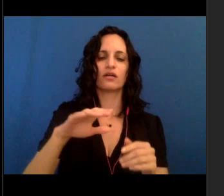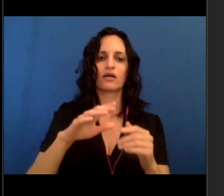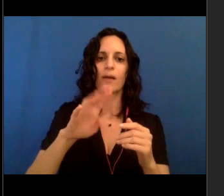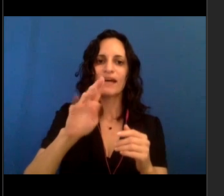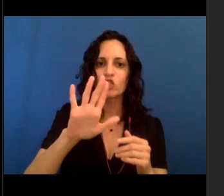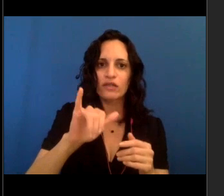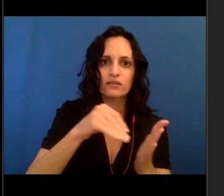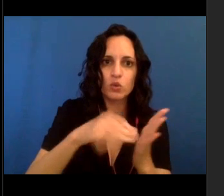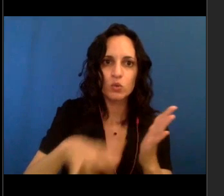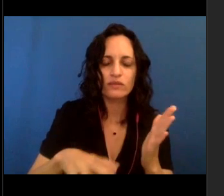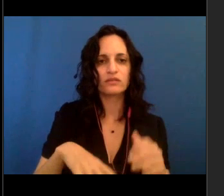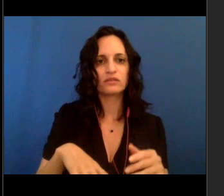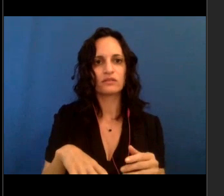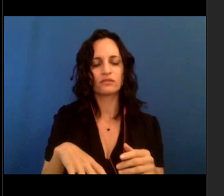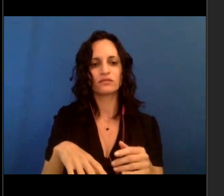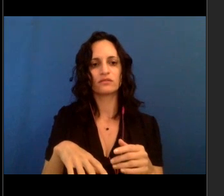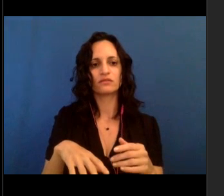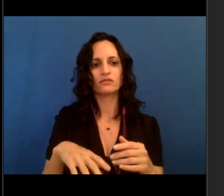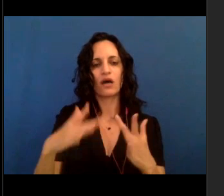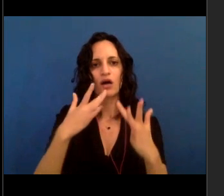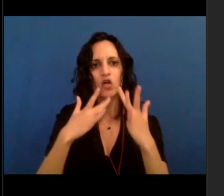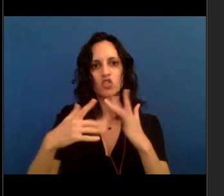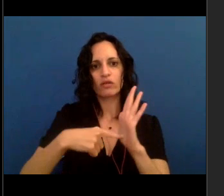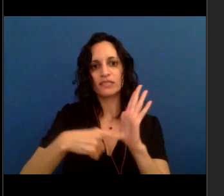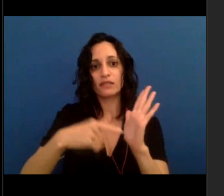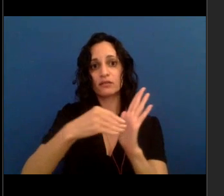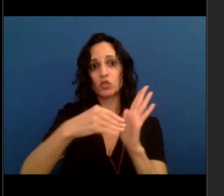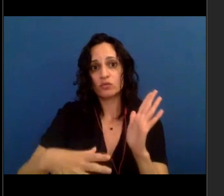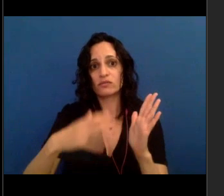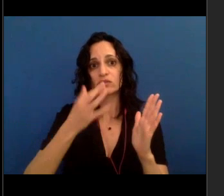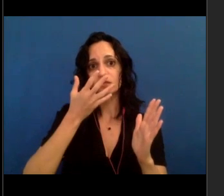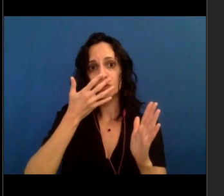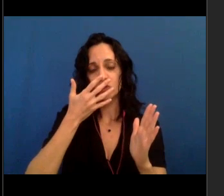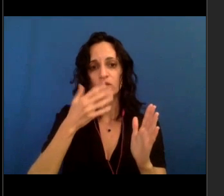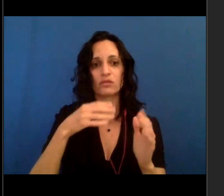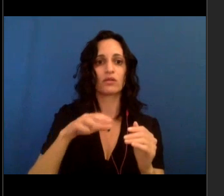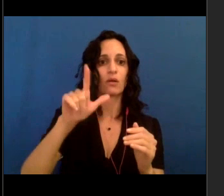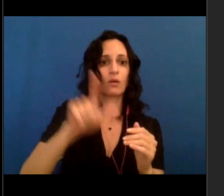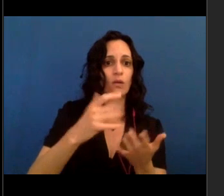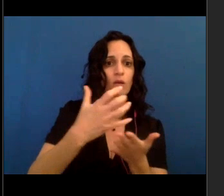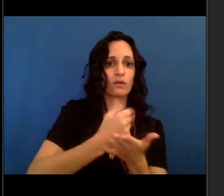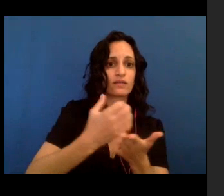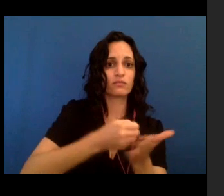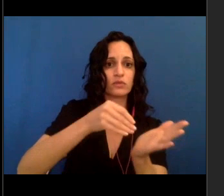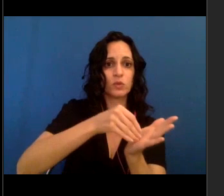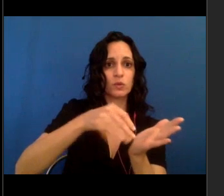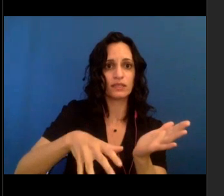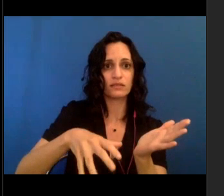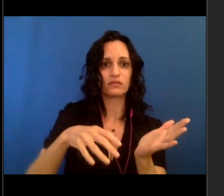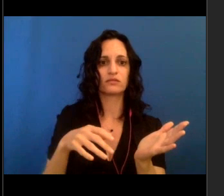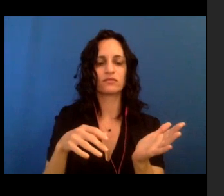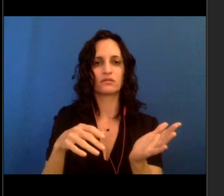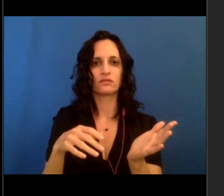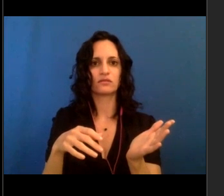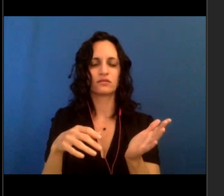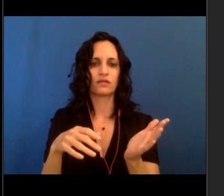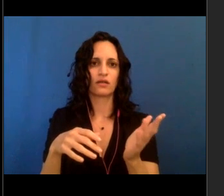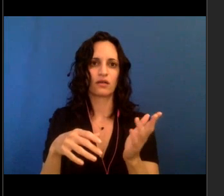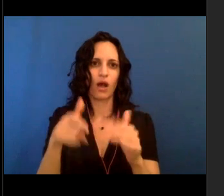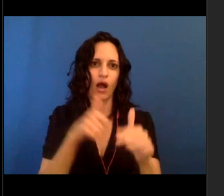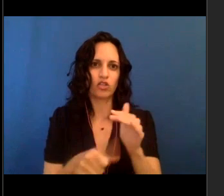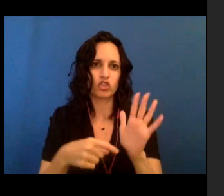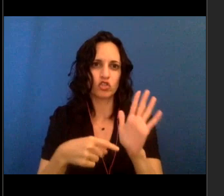students of color, who are often first generation students, low income students, again, oftentimes underrepresented students of